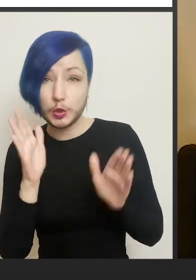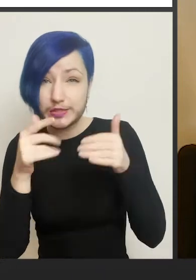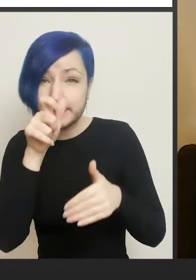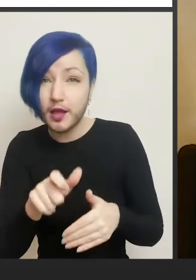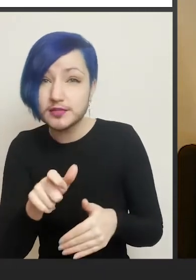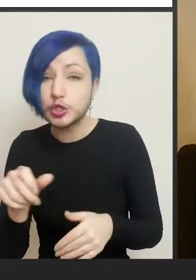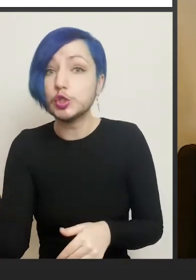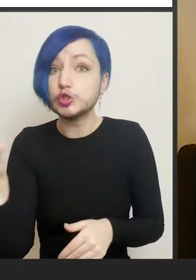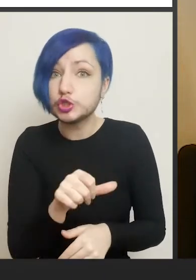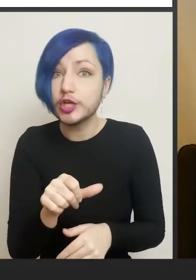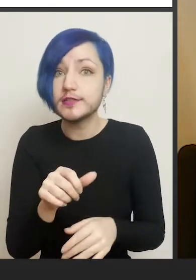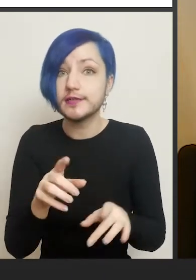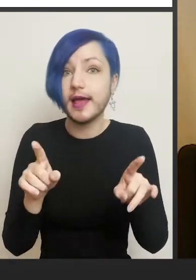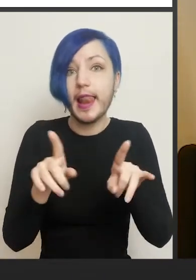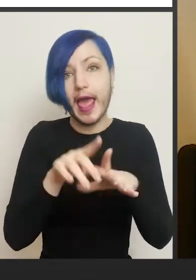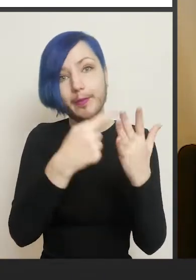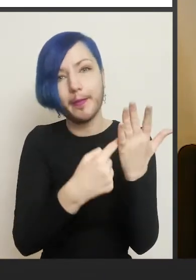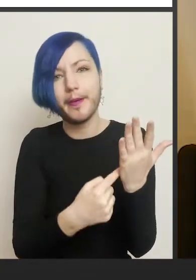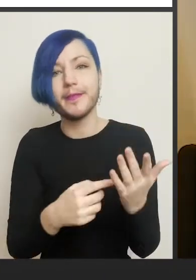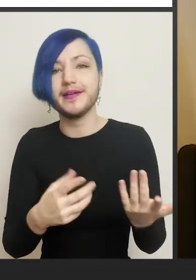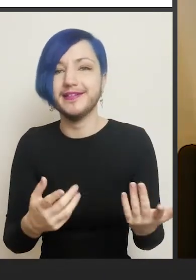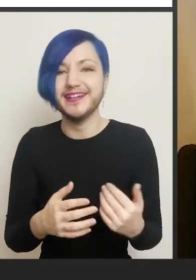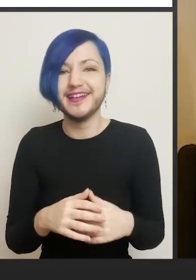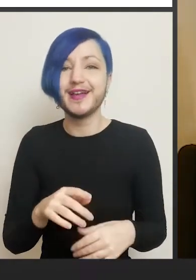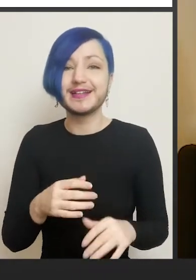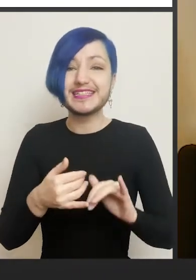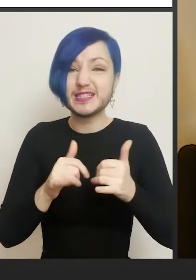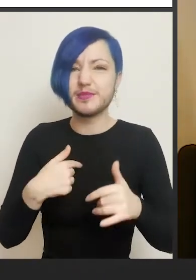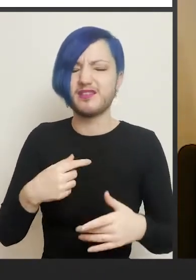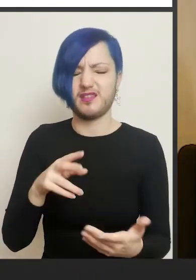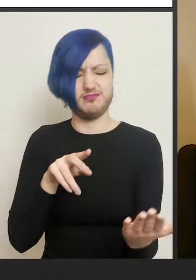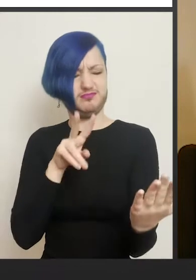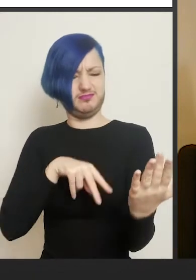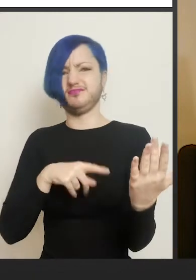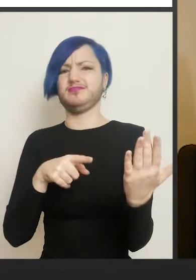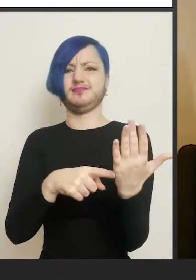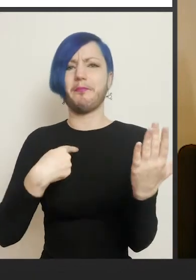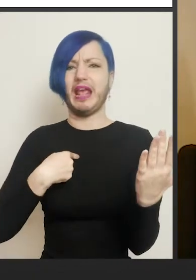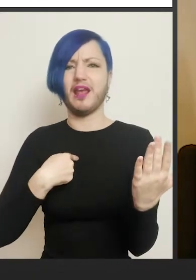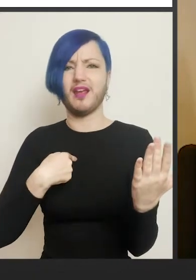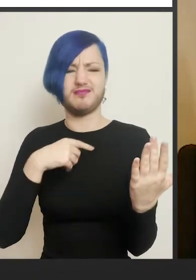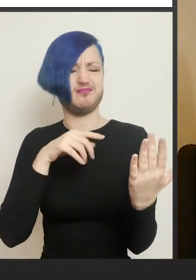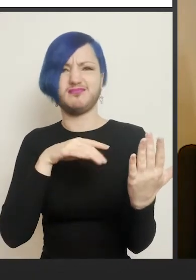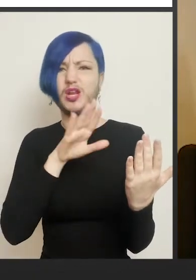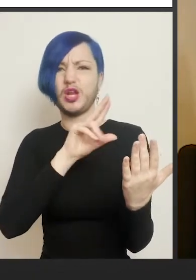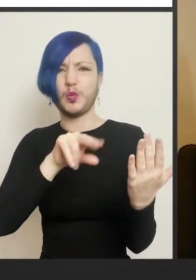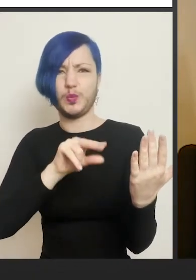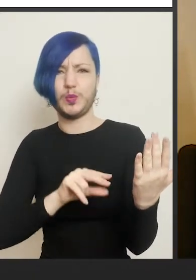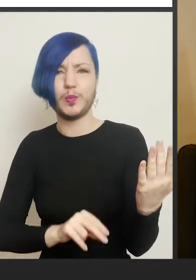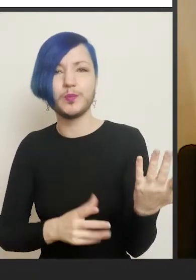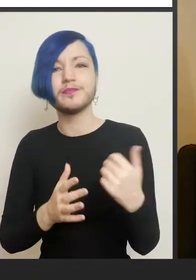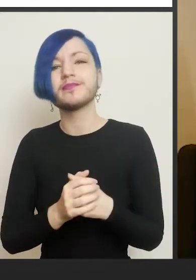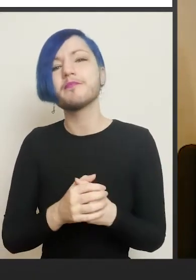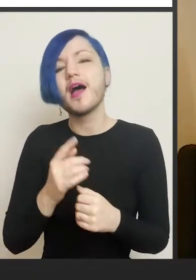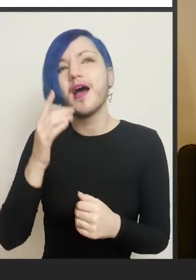person how they should be or shouldn't be. If they're like, no, I'm not like that. Well, it doesn't often go down very well. And quite often